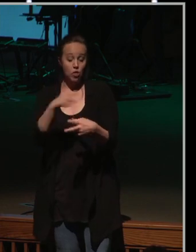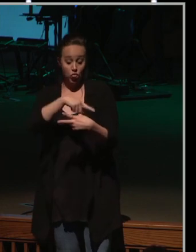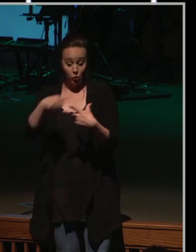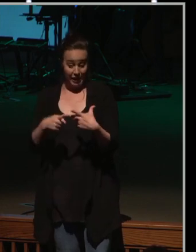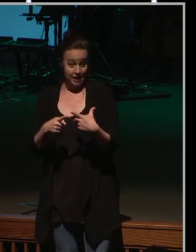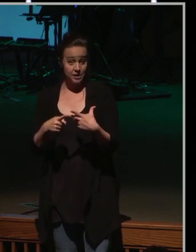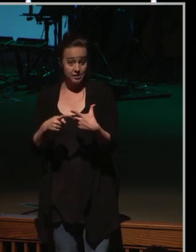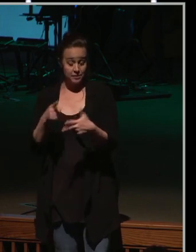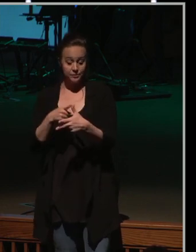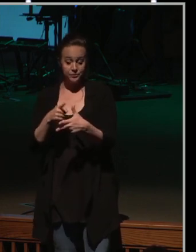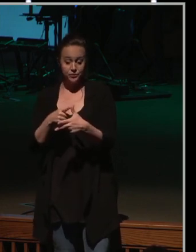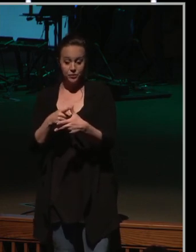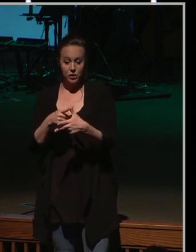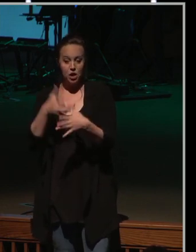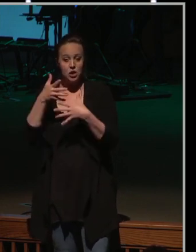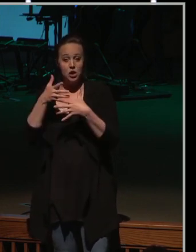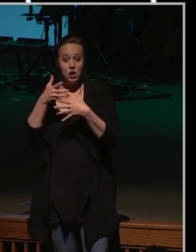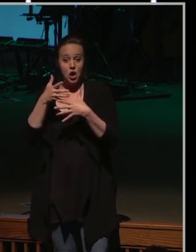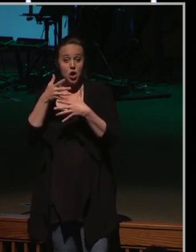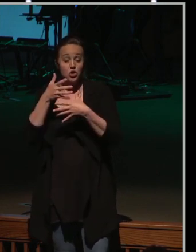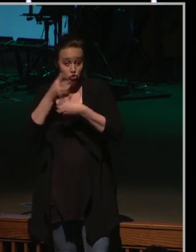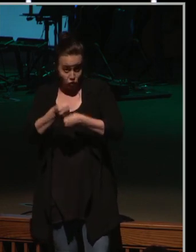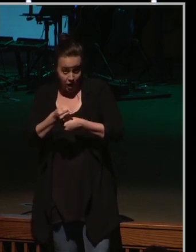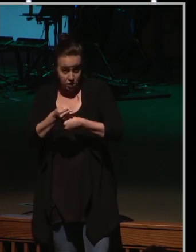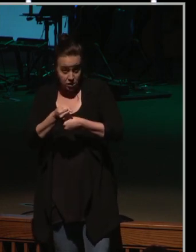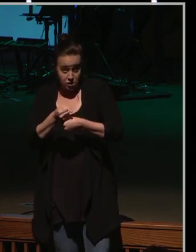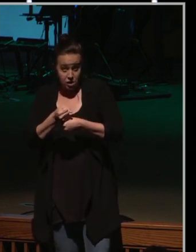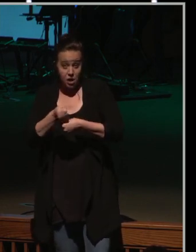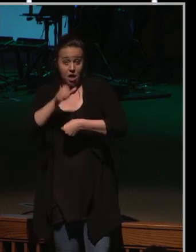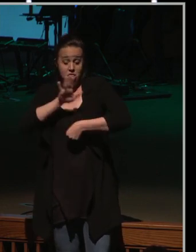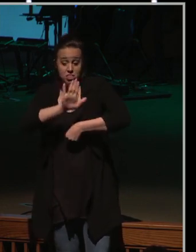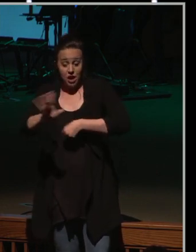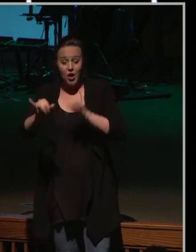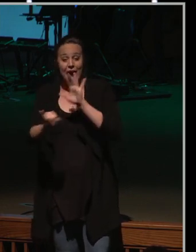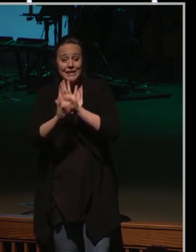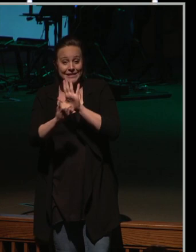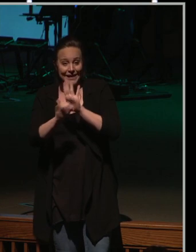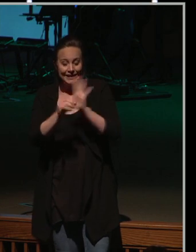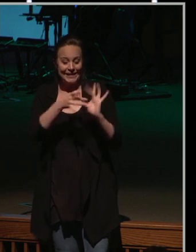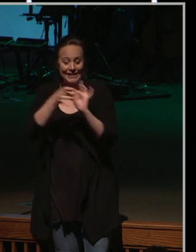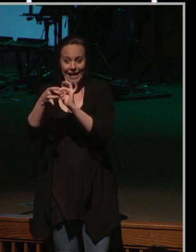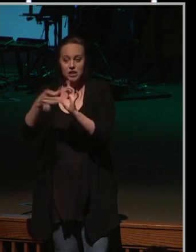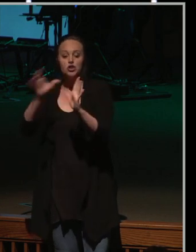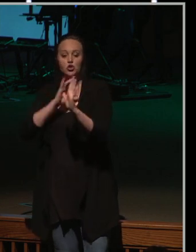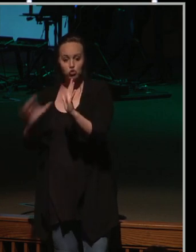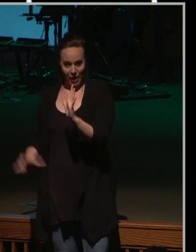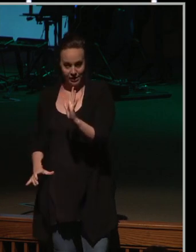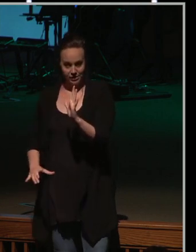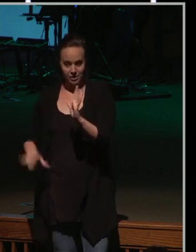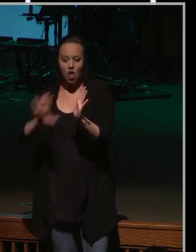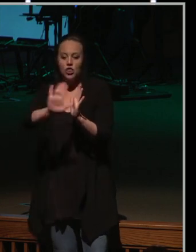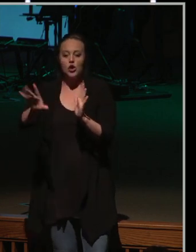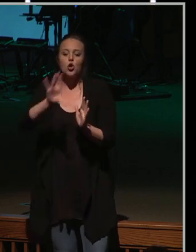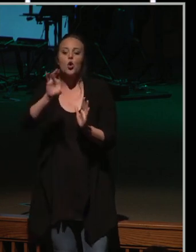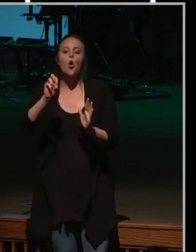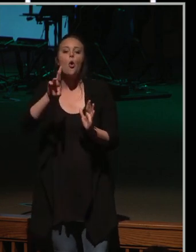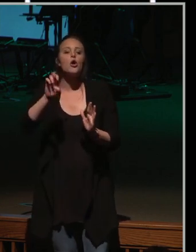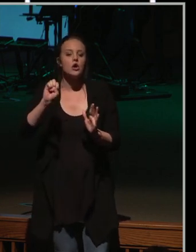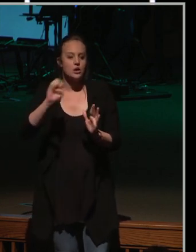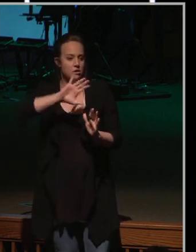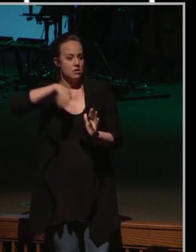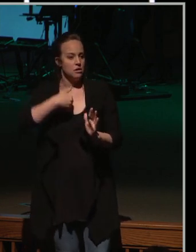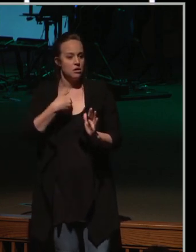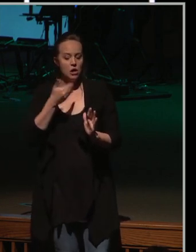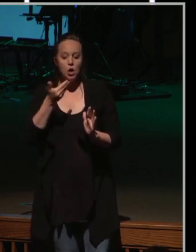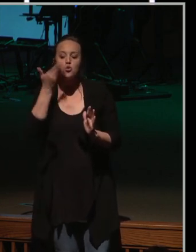hold fast to their identity in Christ, to remember their core of who they are. And then he wants them not to be taken